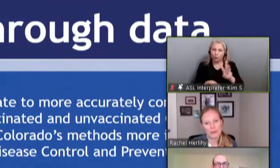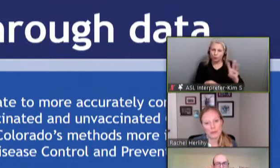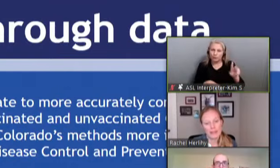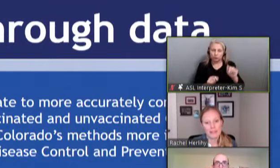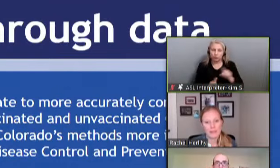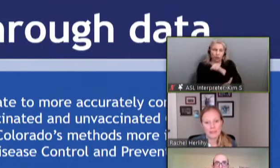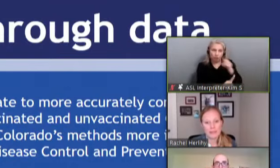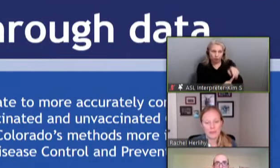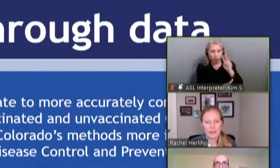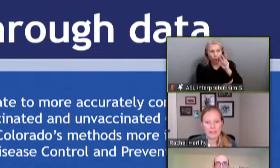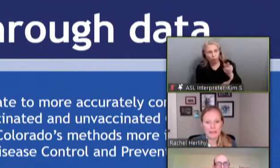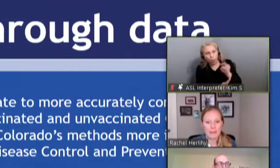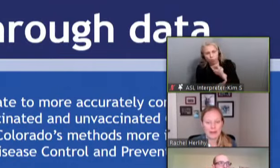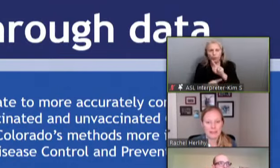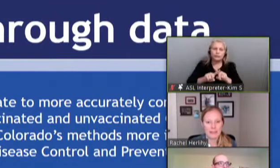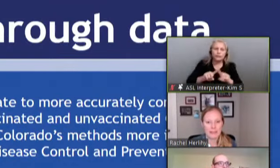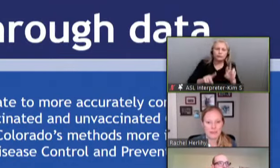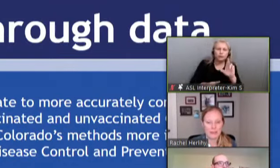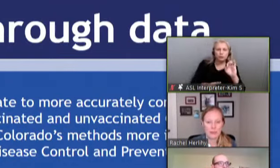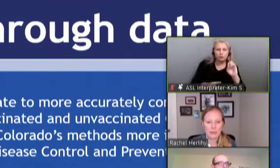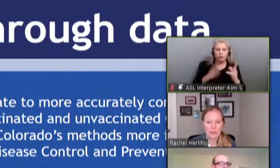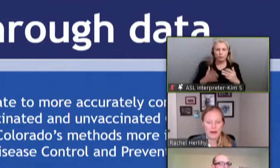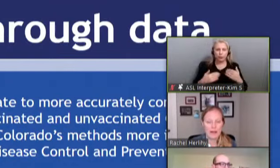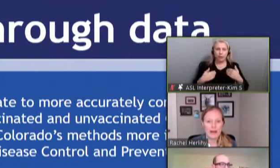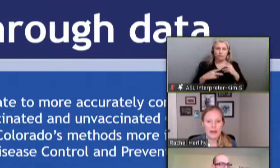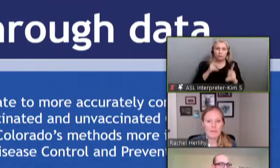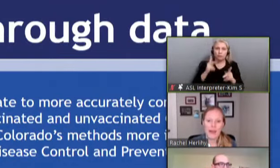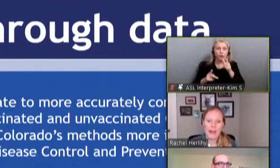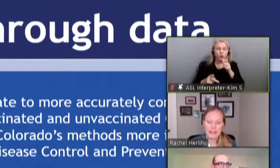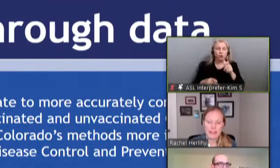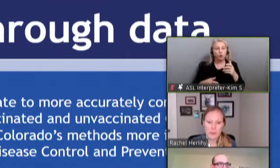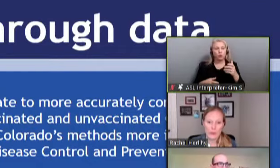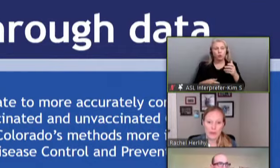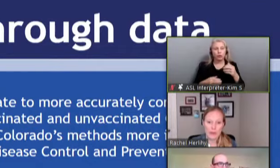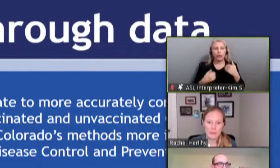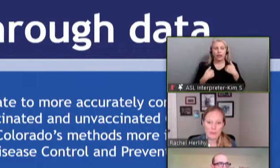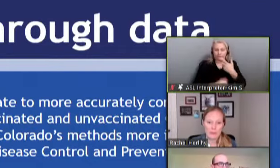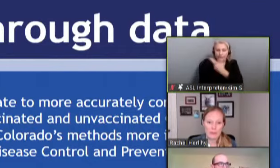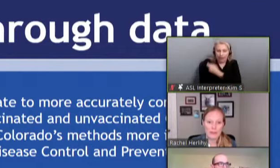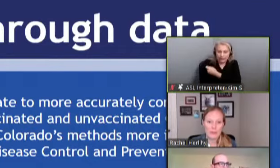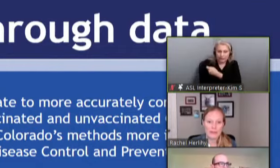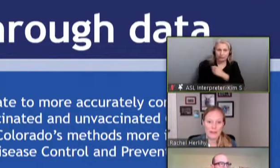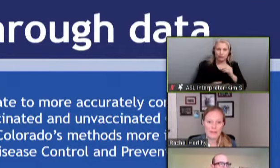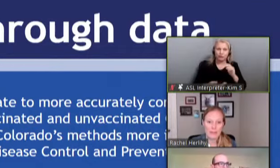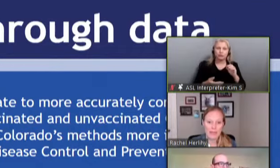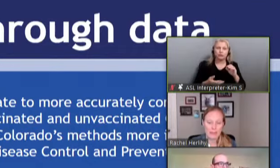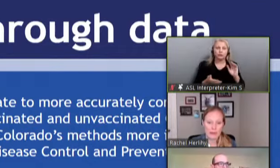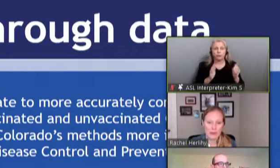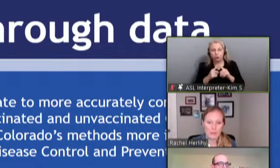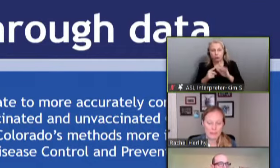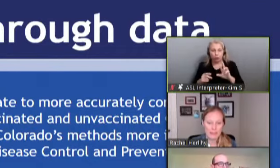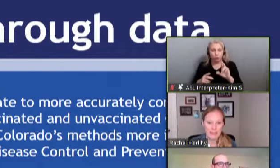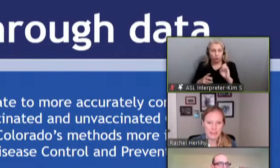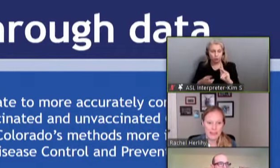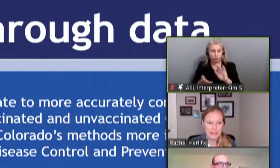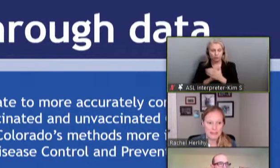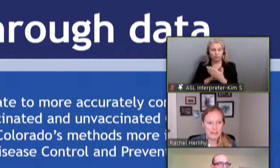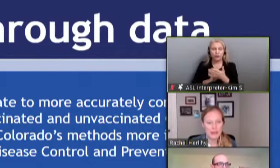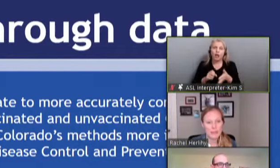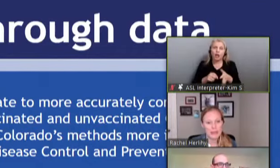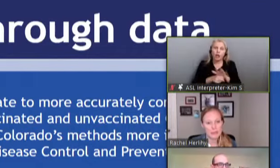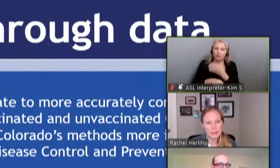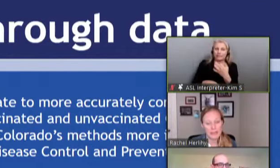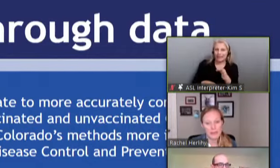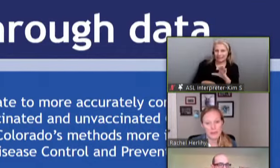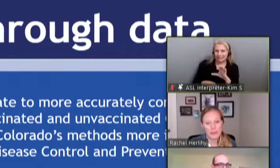go to look at the difference in risk that might exist for people who are vaccinated when it comes to their risk of becoming a COVID-19